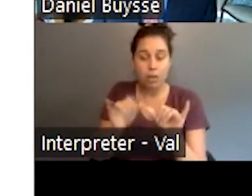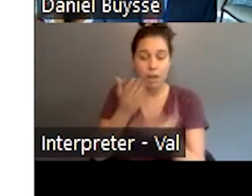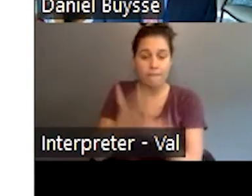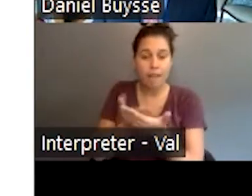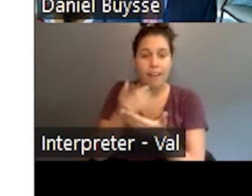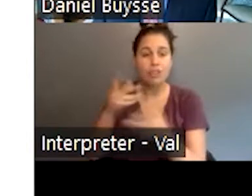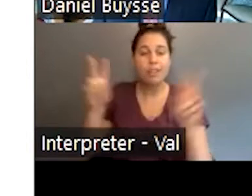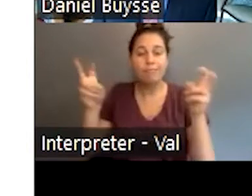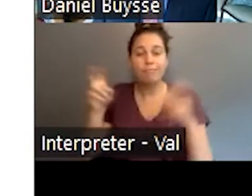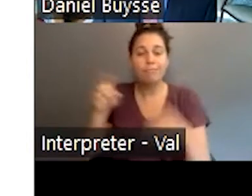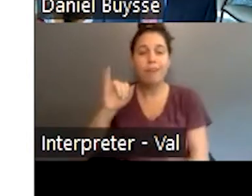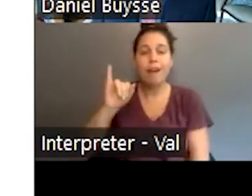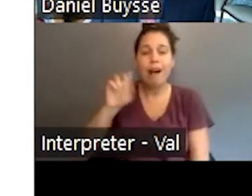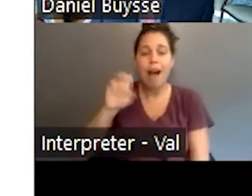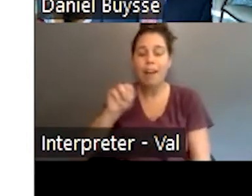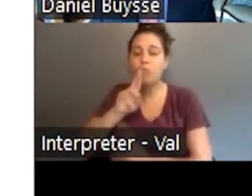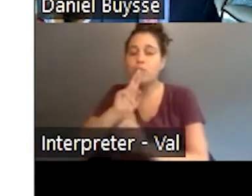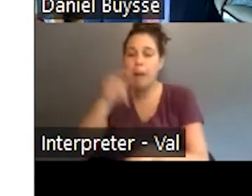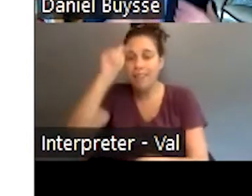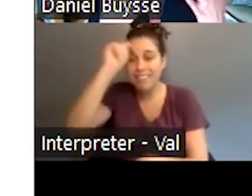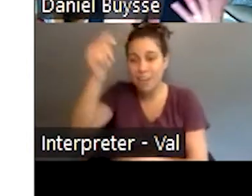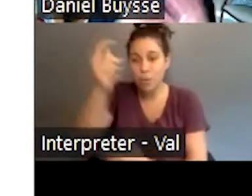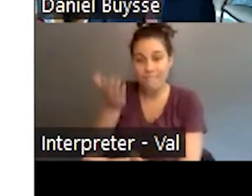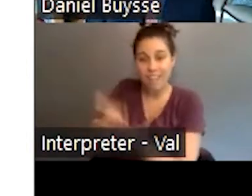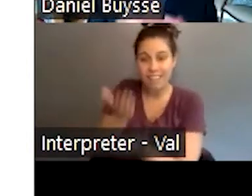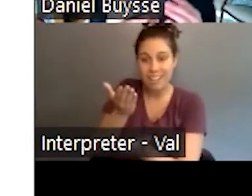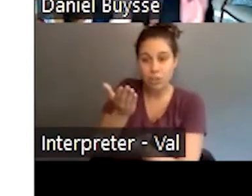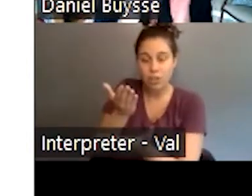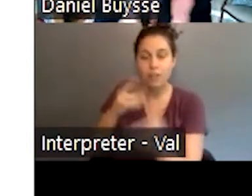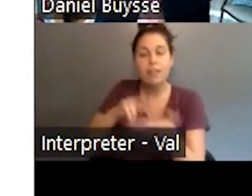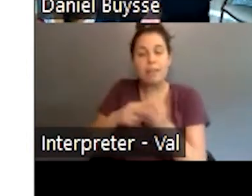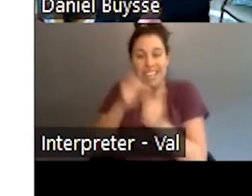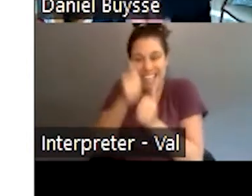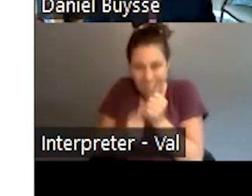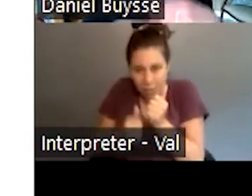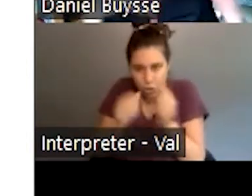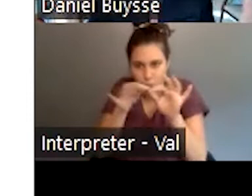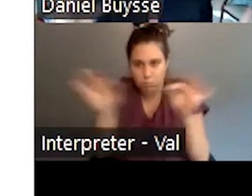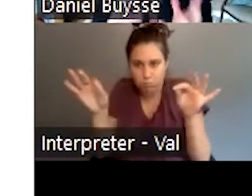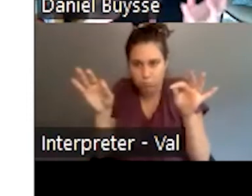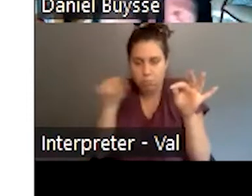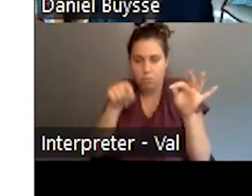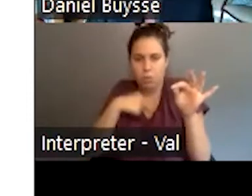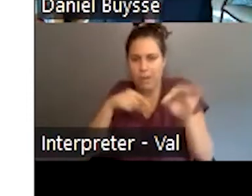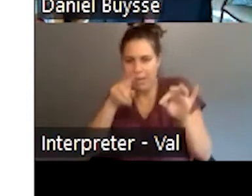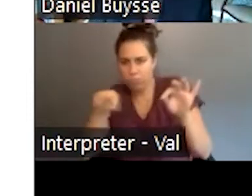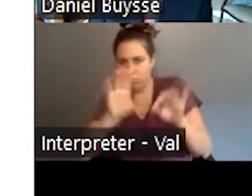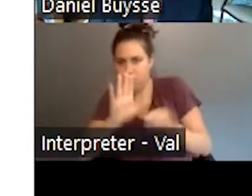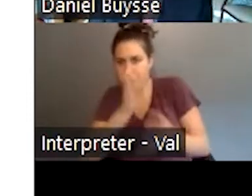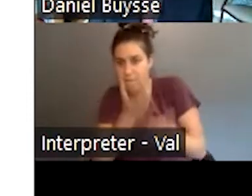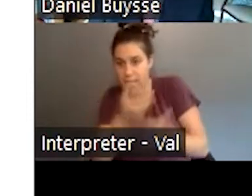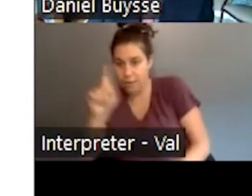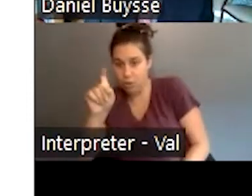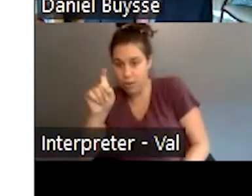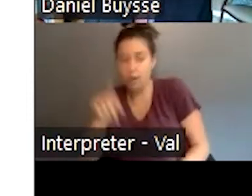response theory validation, which evaluates the characteristics of each individual item as well as the